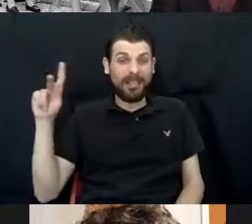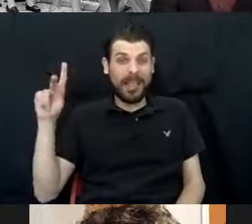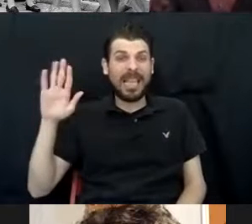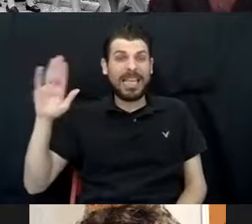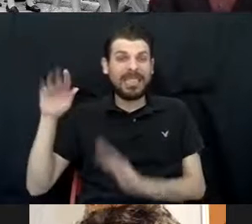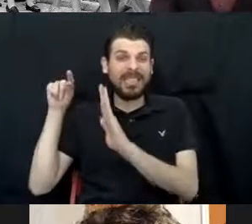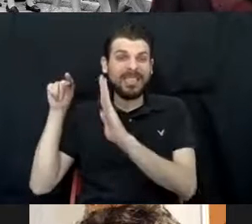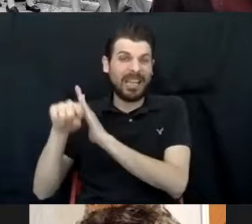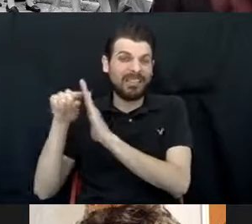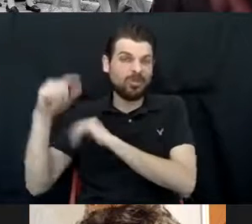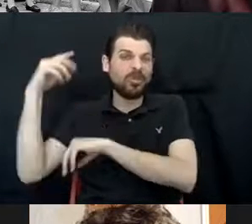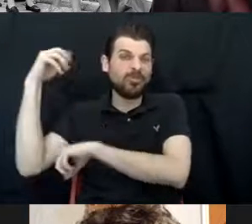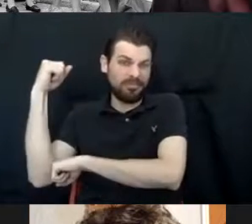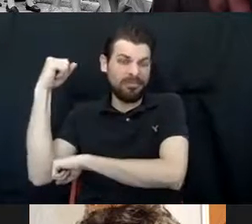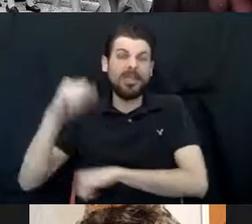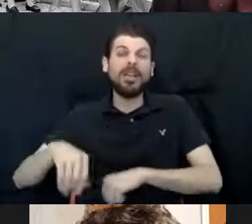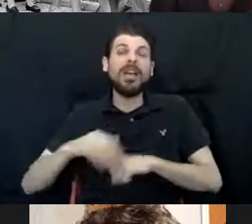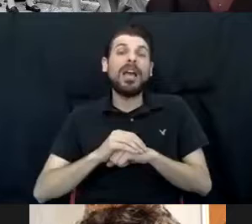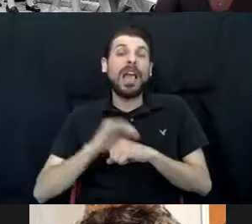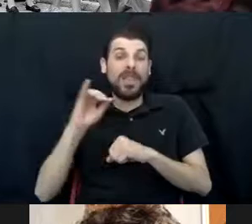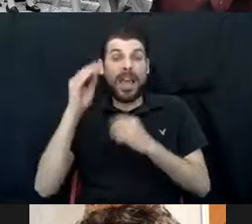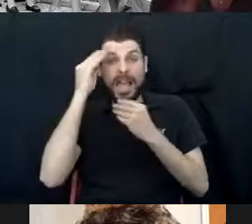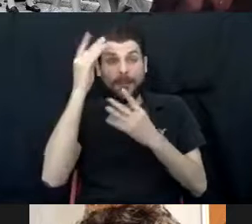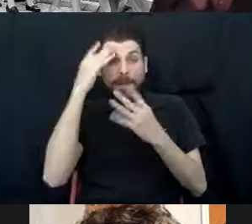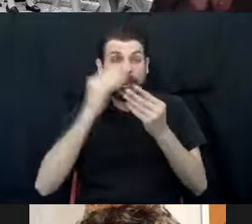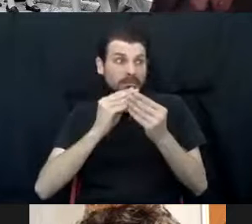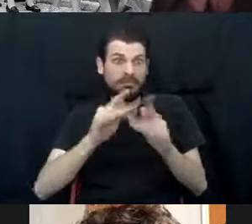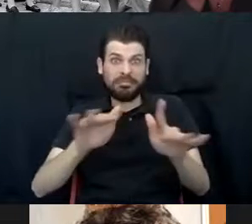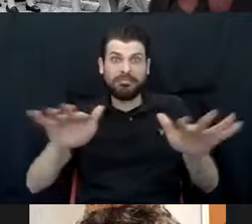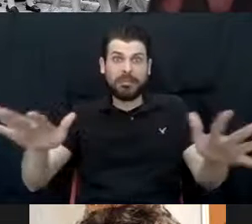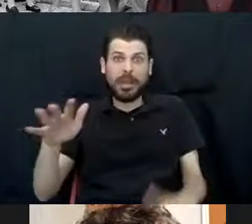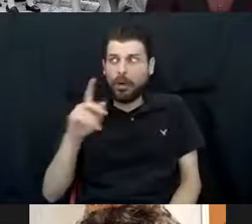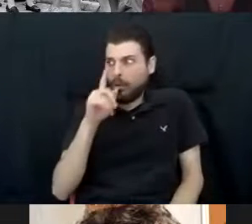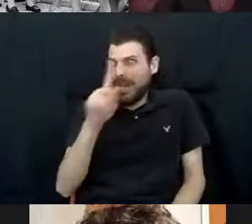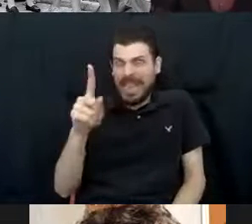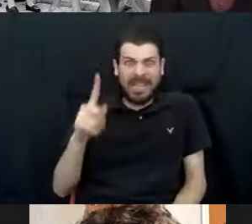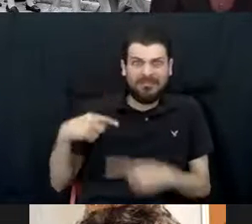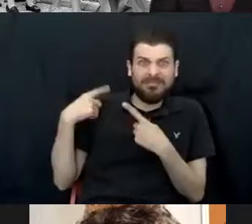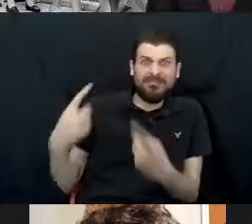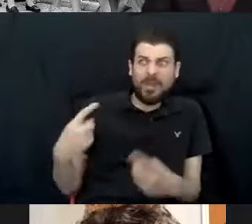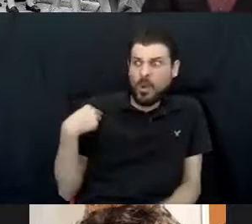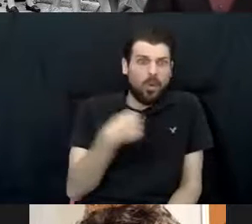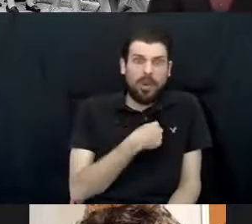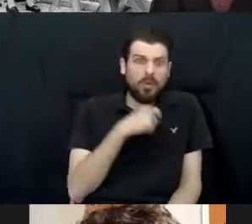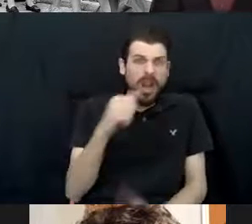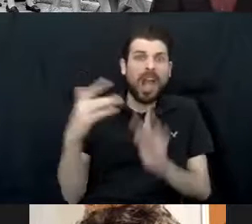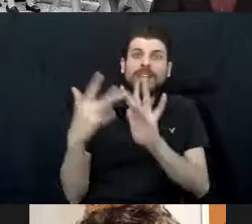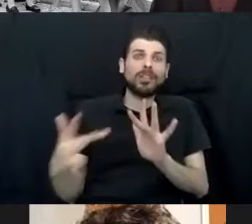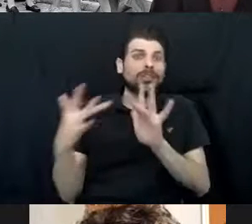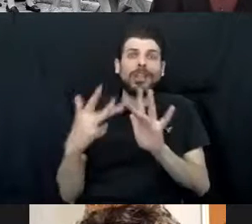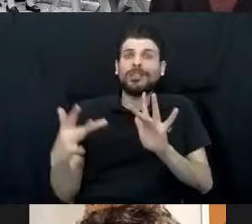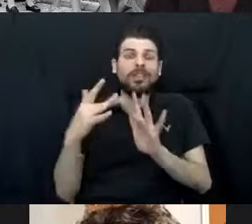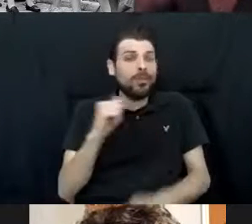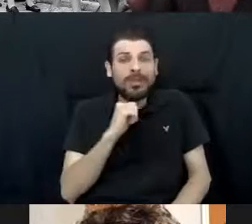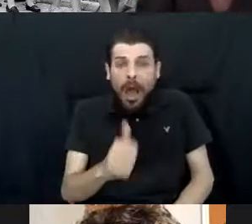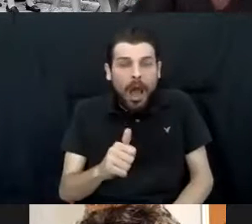And then today they promoted the information, and I don't think we were even coordinated. So to have those children, that youth, that next